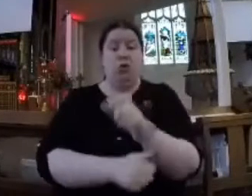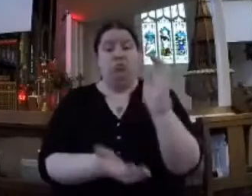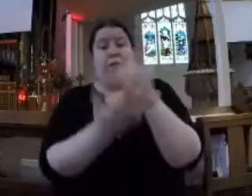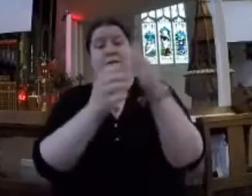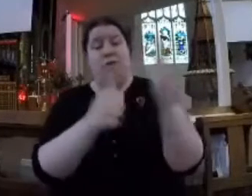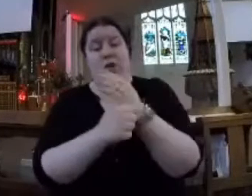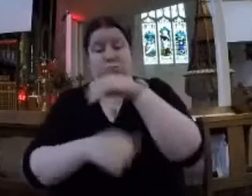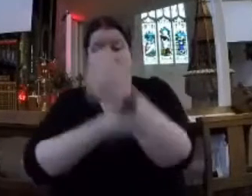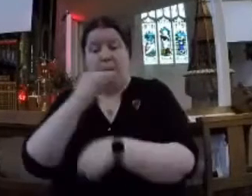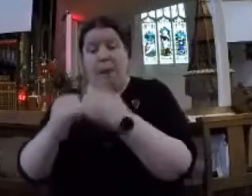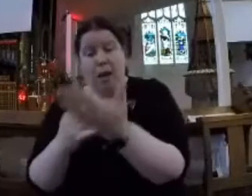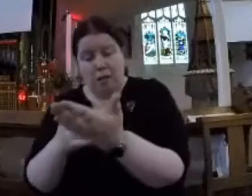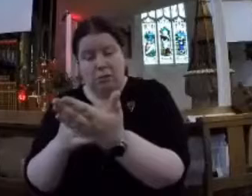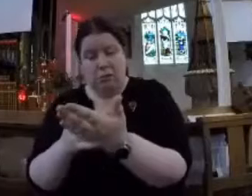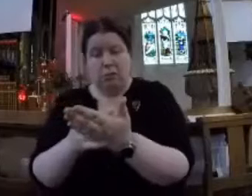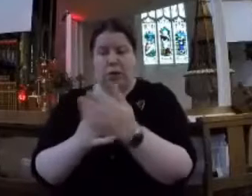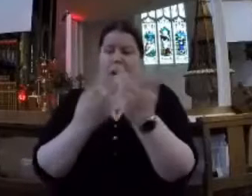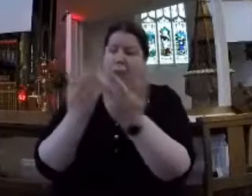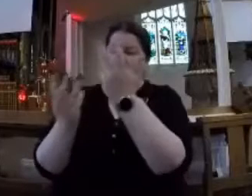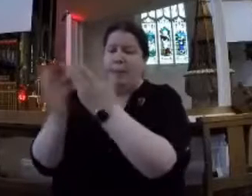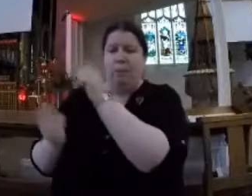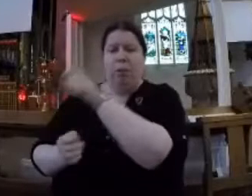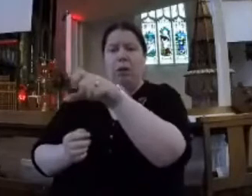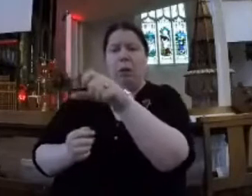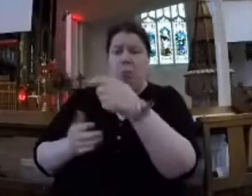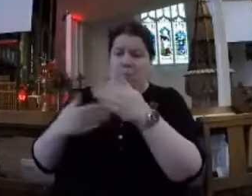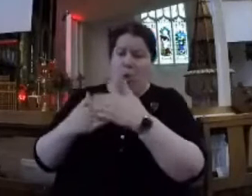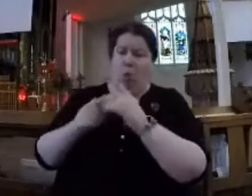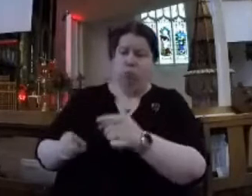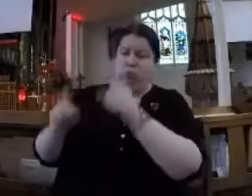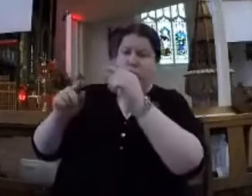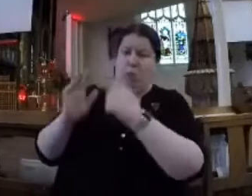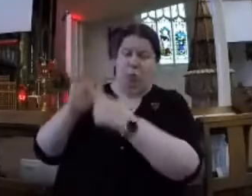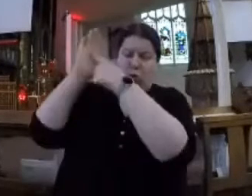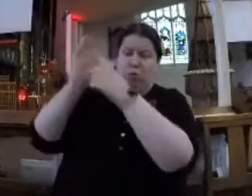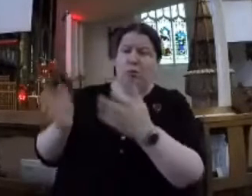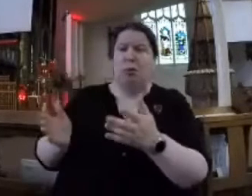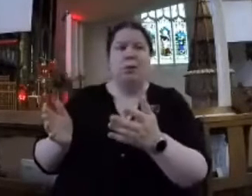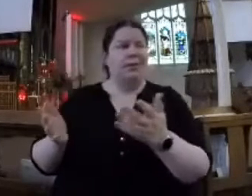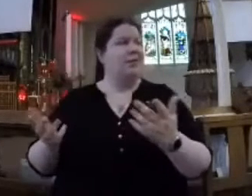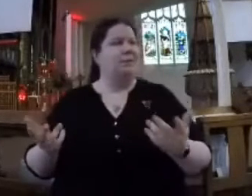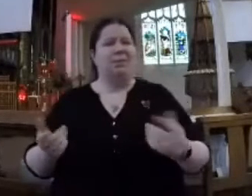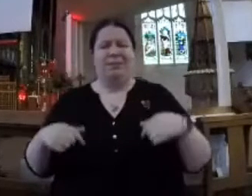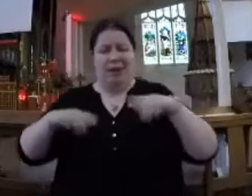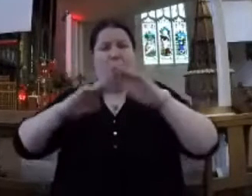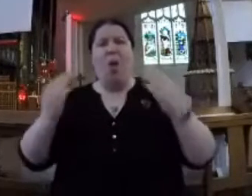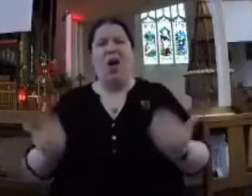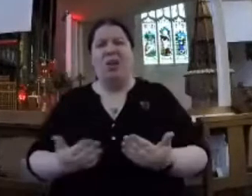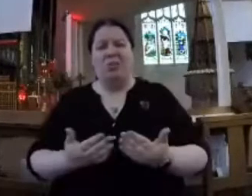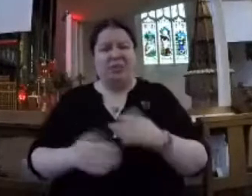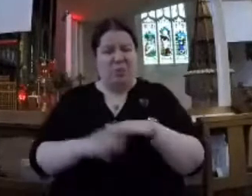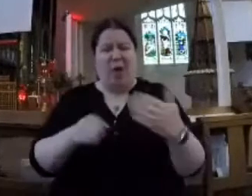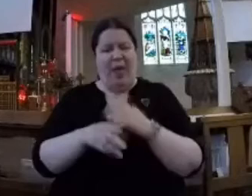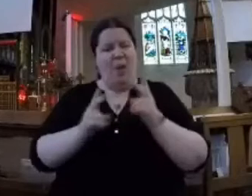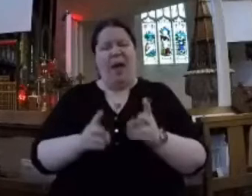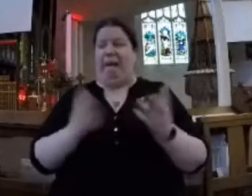Consider others more important than yourselves. That's not how the world works, is it? Dog eat dog